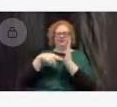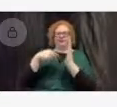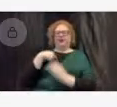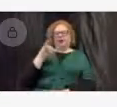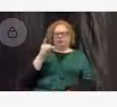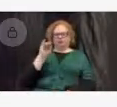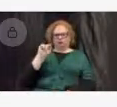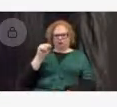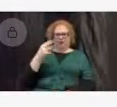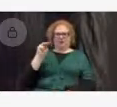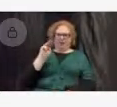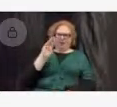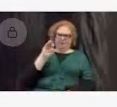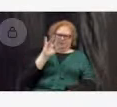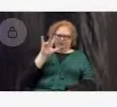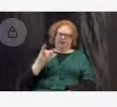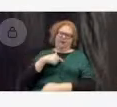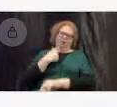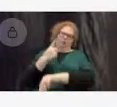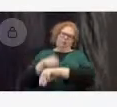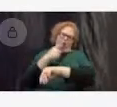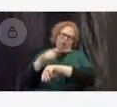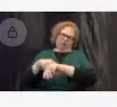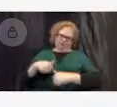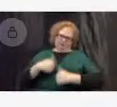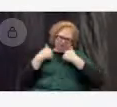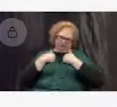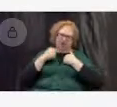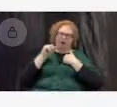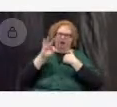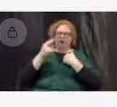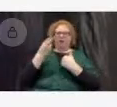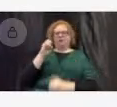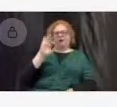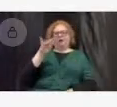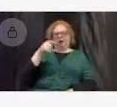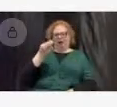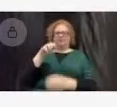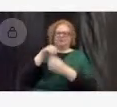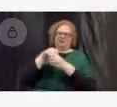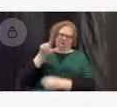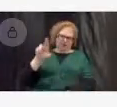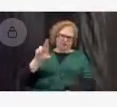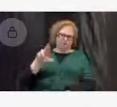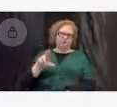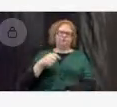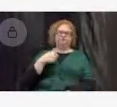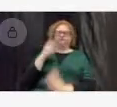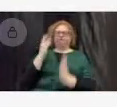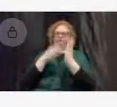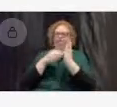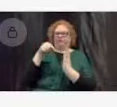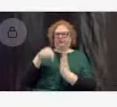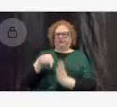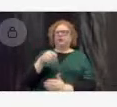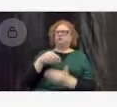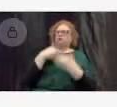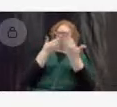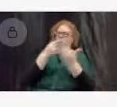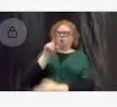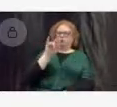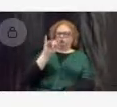longtime resident in the residential neighborhood of the Heights in Little Rock. I oppose this proposed zoning application